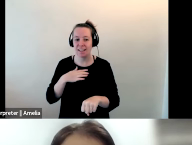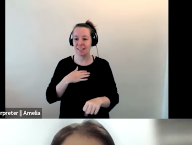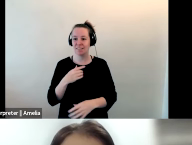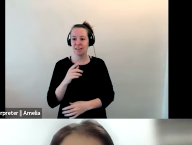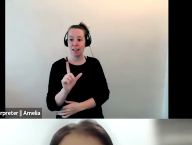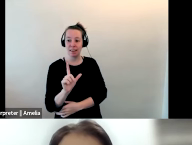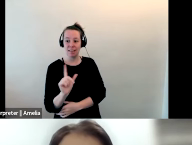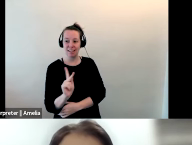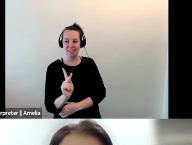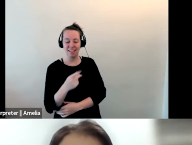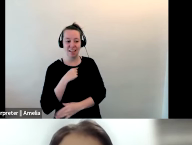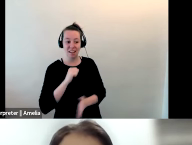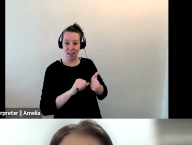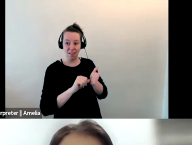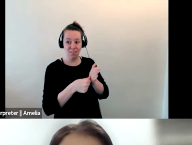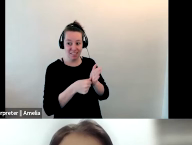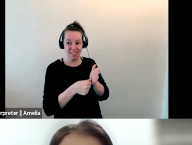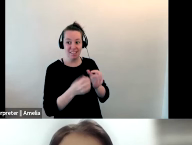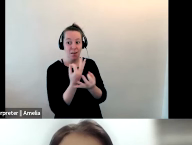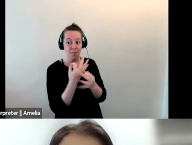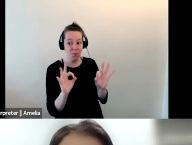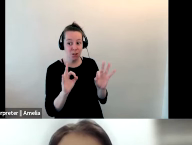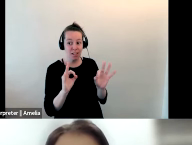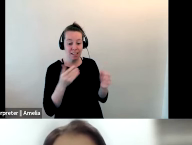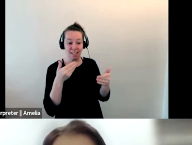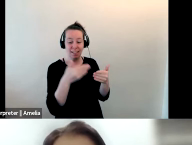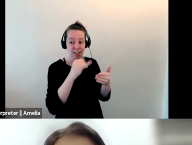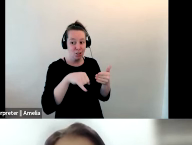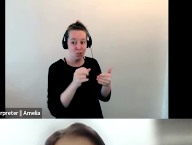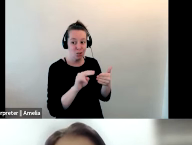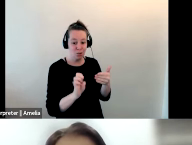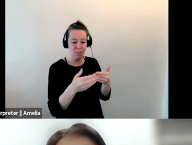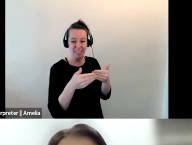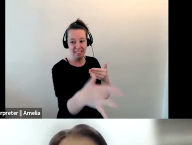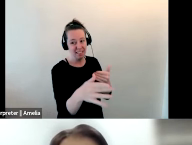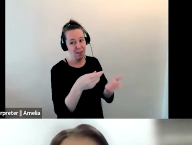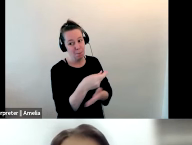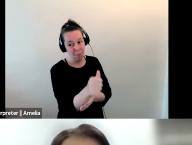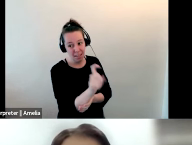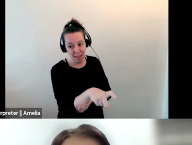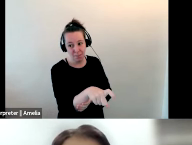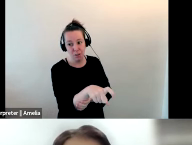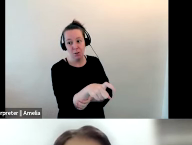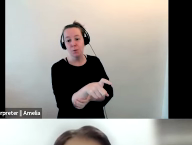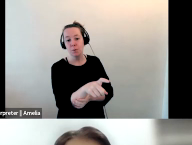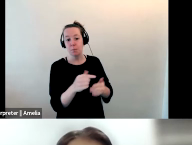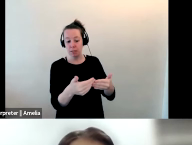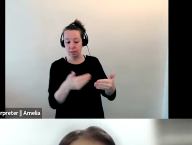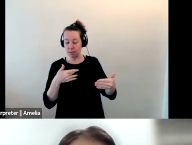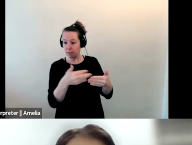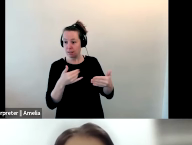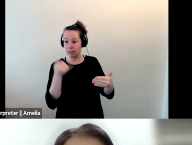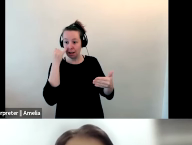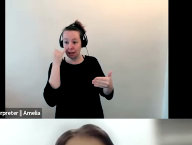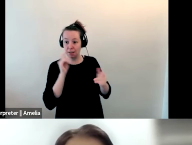system, so we're not getting paid for this. This is just something that we've arranged. We hope that when you sign up, when you create an account,